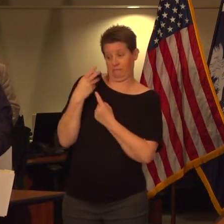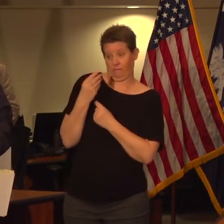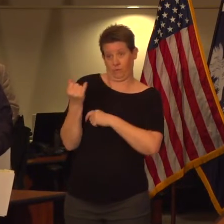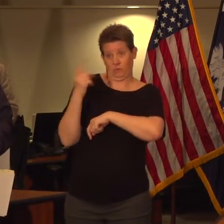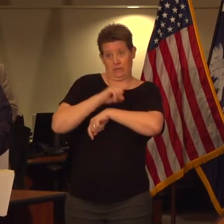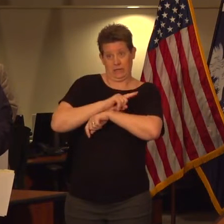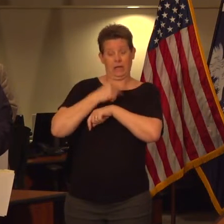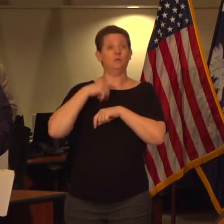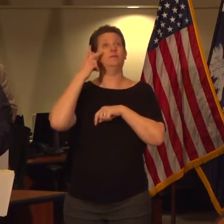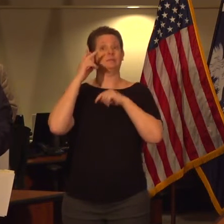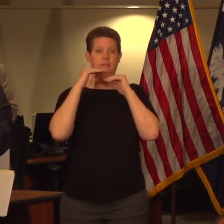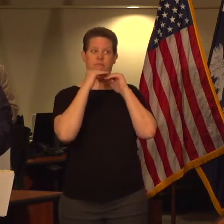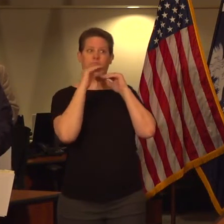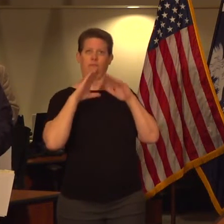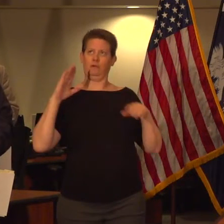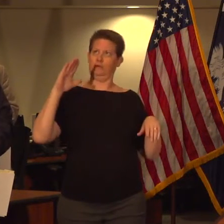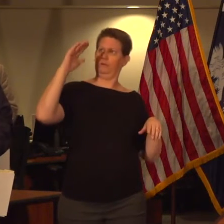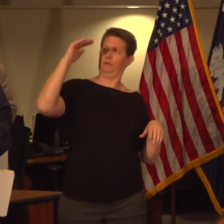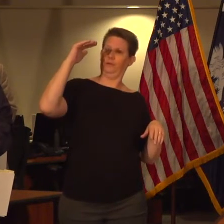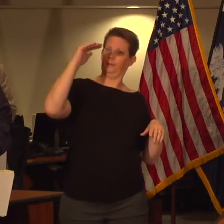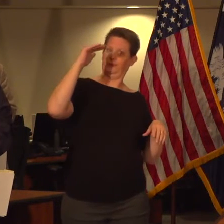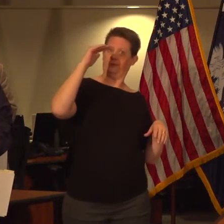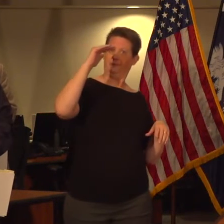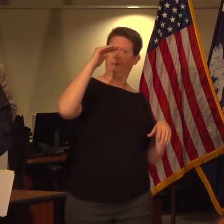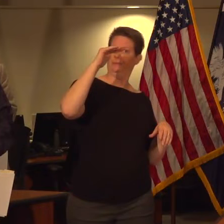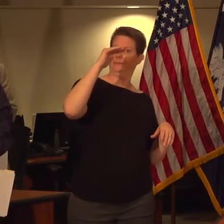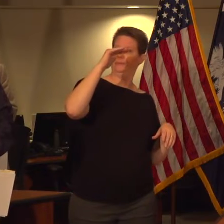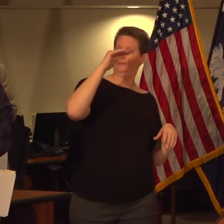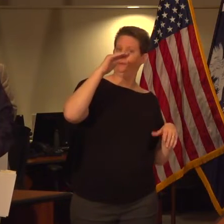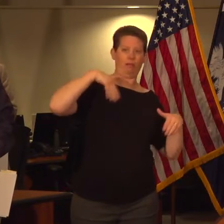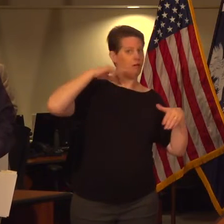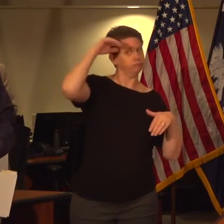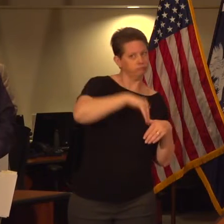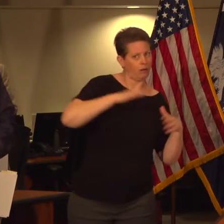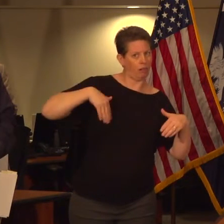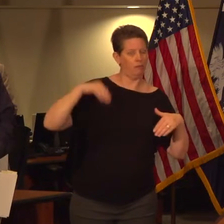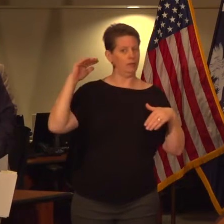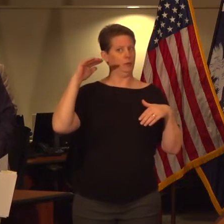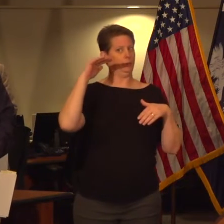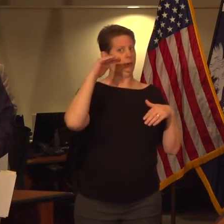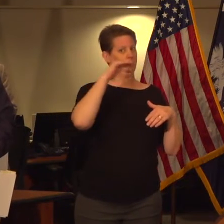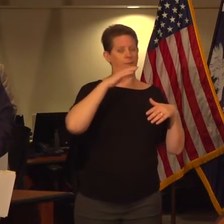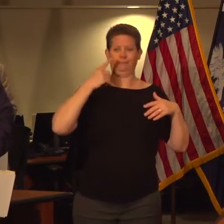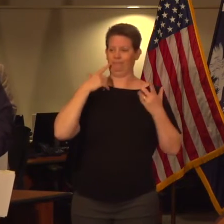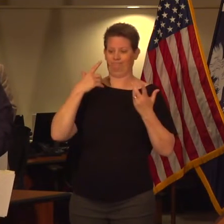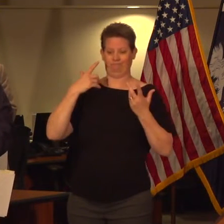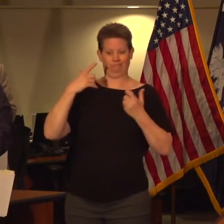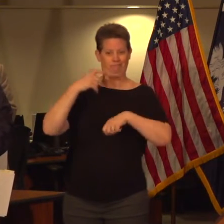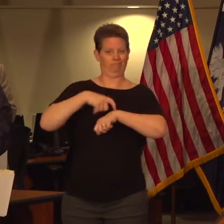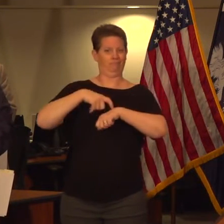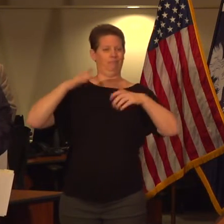a potential leveling off of the number of cases reported. So at this time, we don't have good trend data to say that we